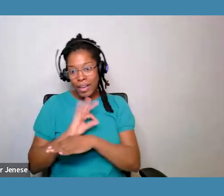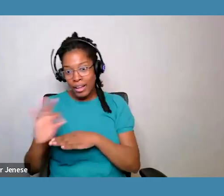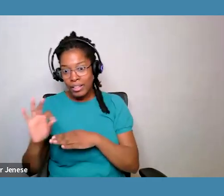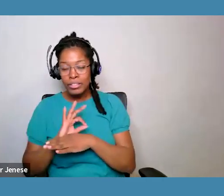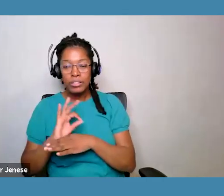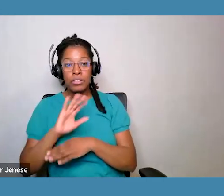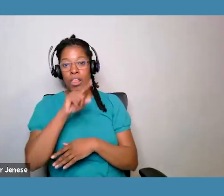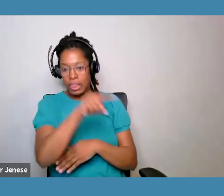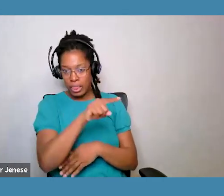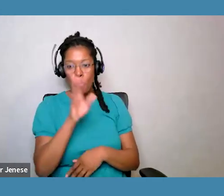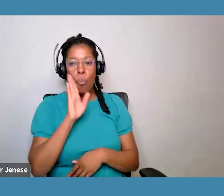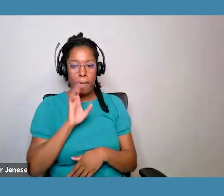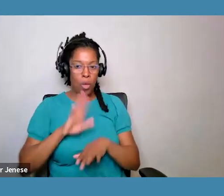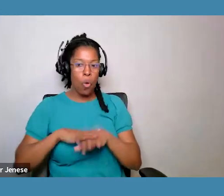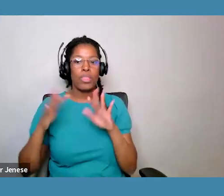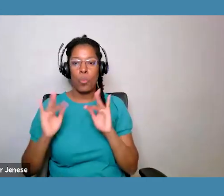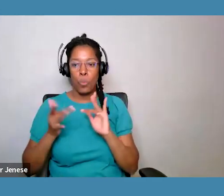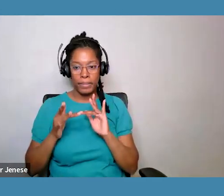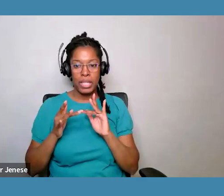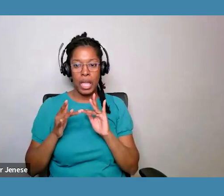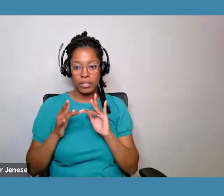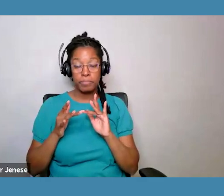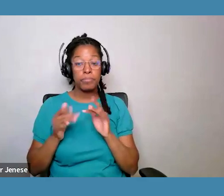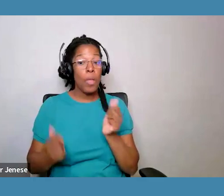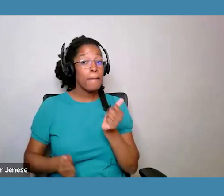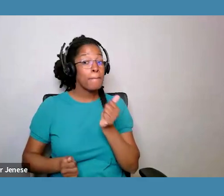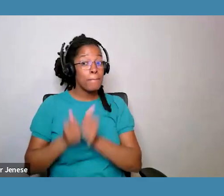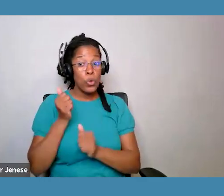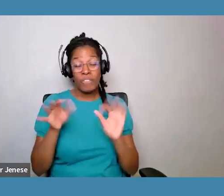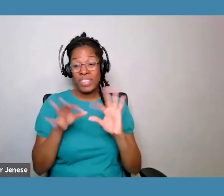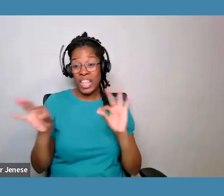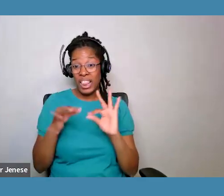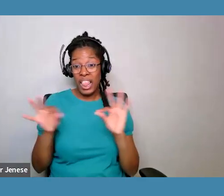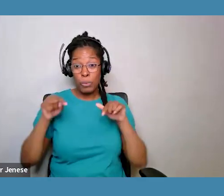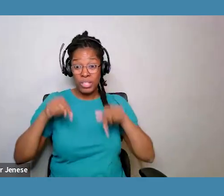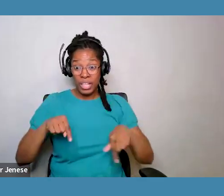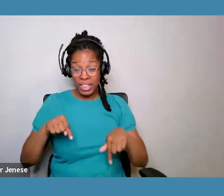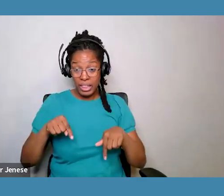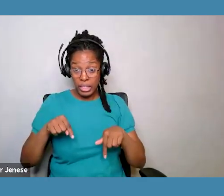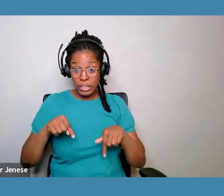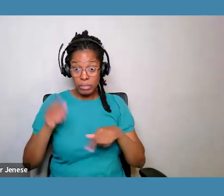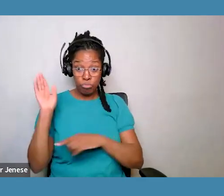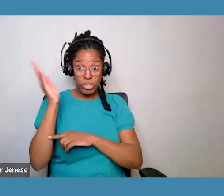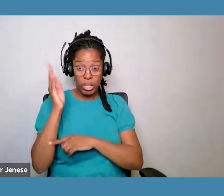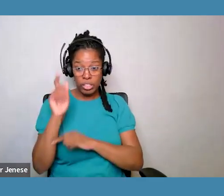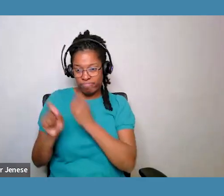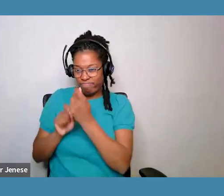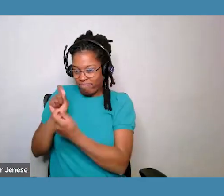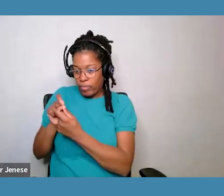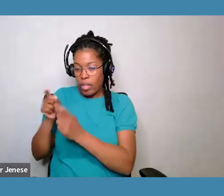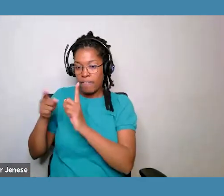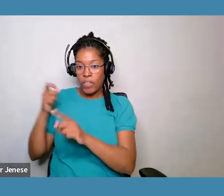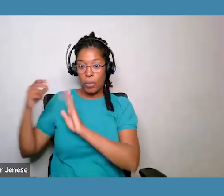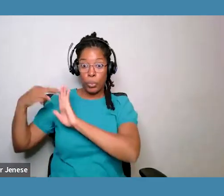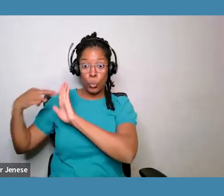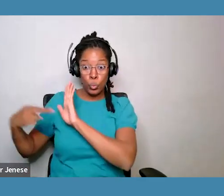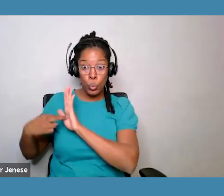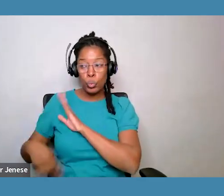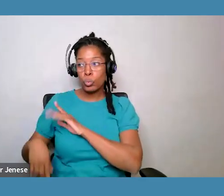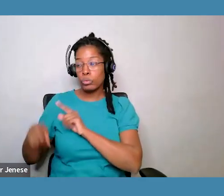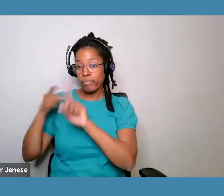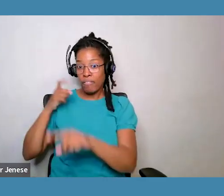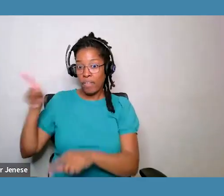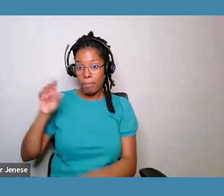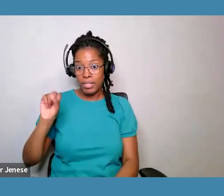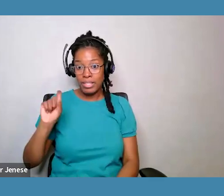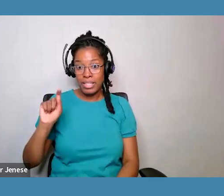of this is going to go on the website. And most of the language in this presentation is taken directly from the statute, directly from the rule, but always